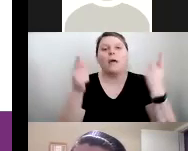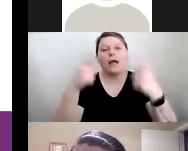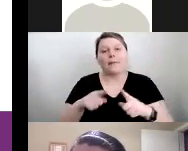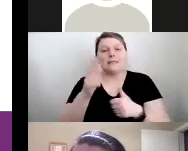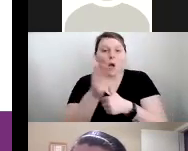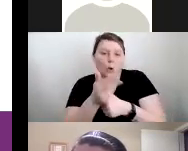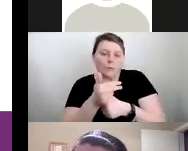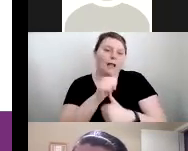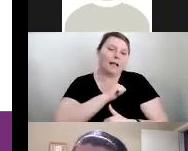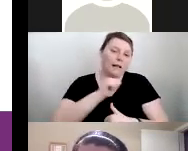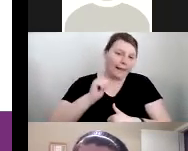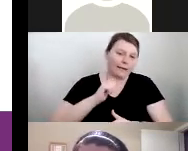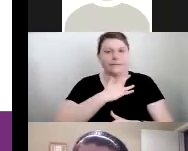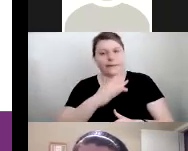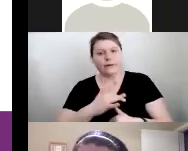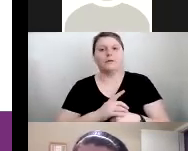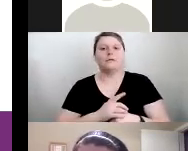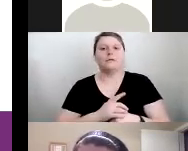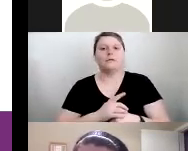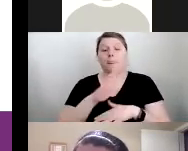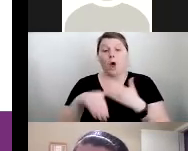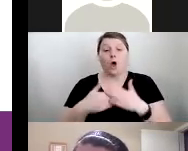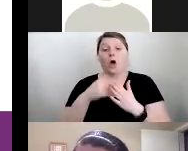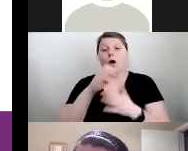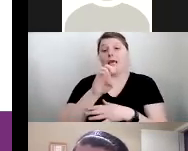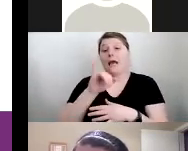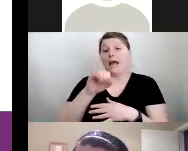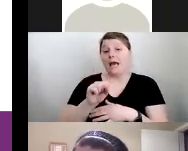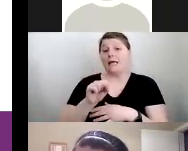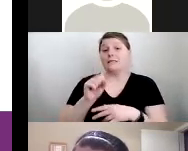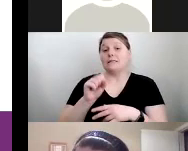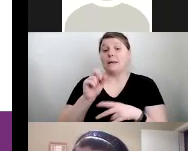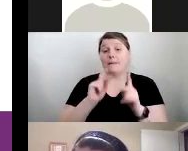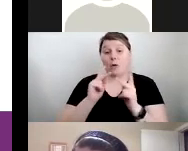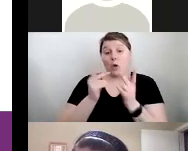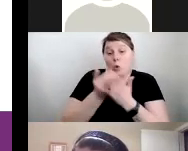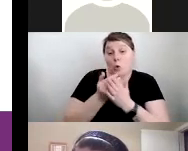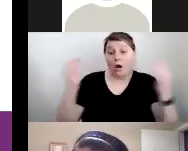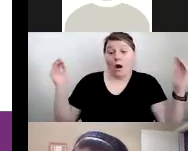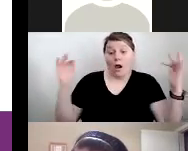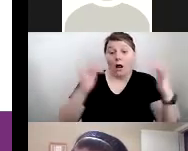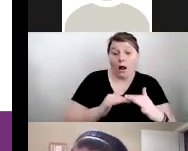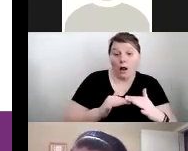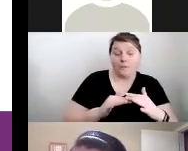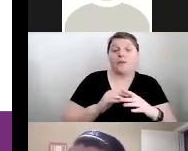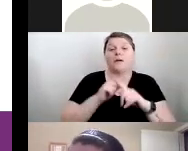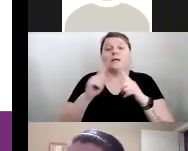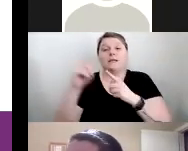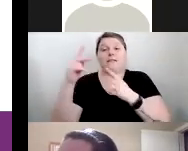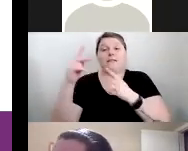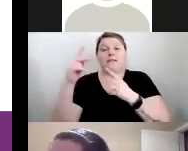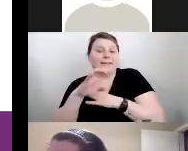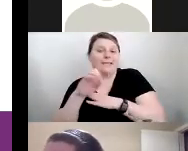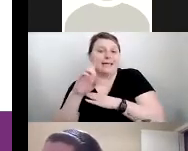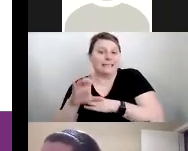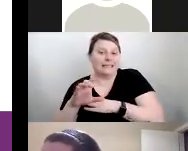in Atlanta, and we have all the EIS officers who are incoming, and then we have all the programs at the CDC, and